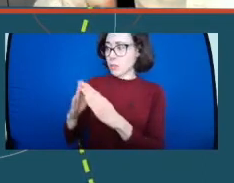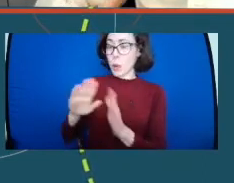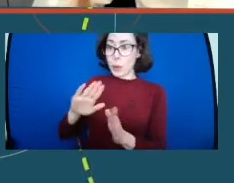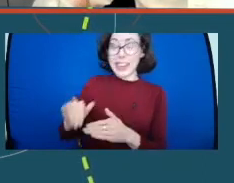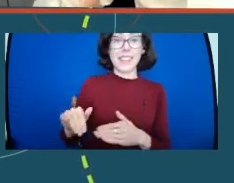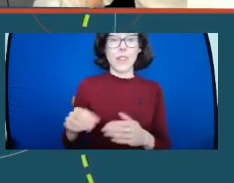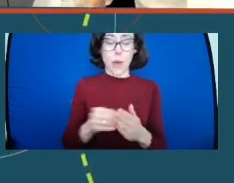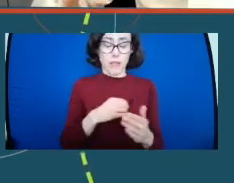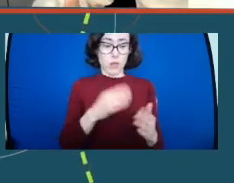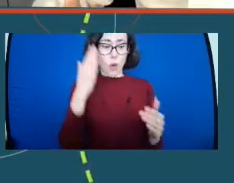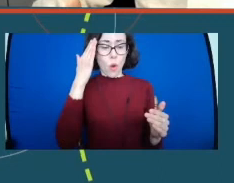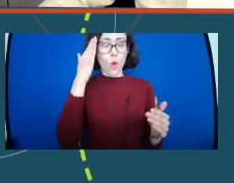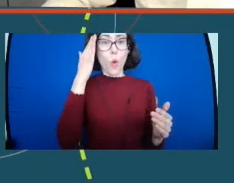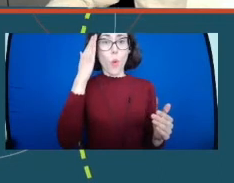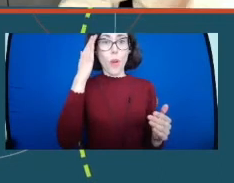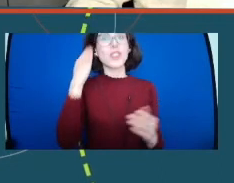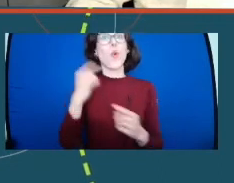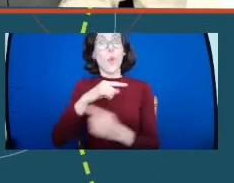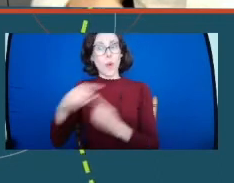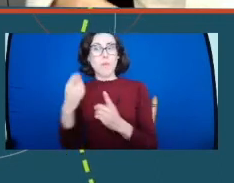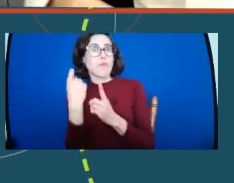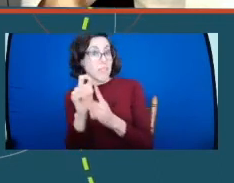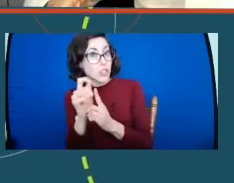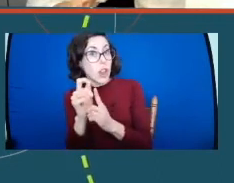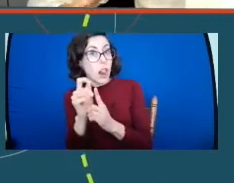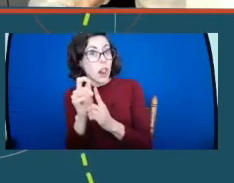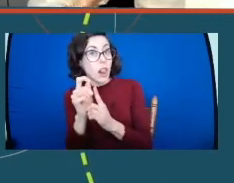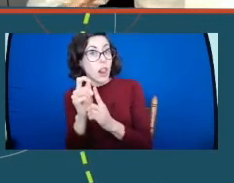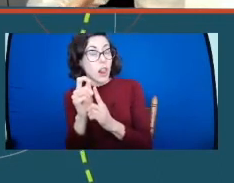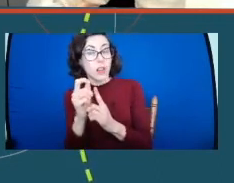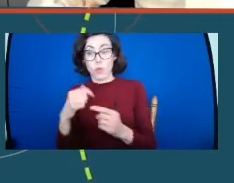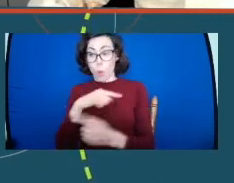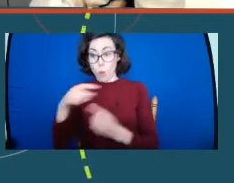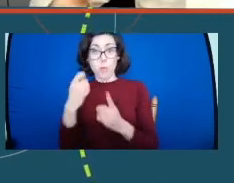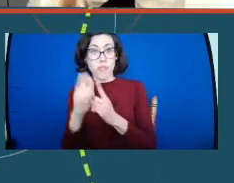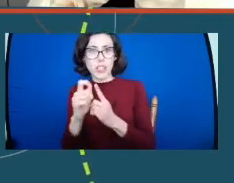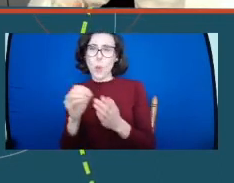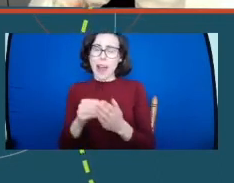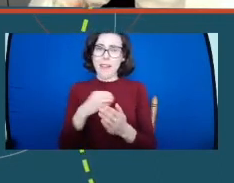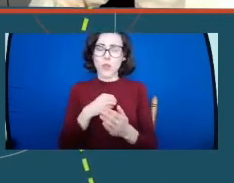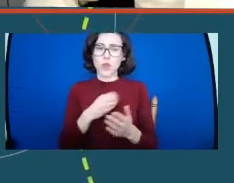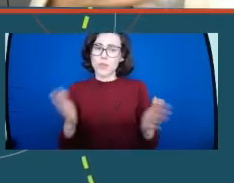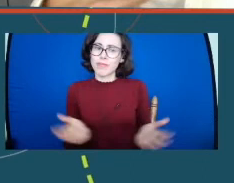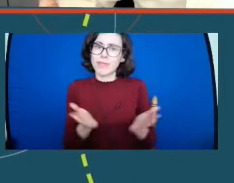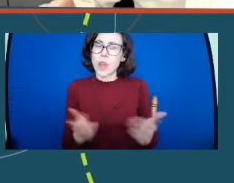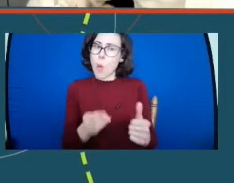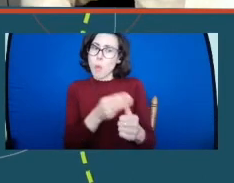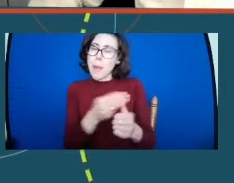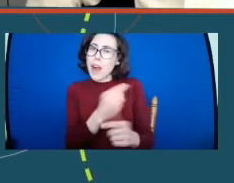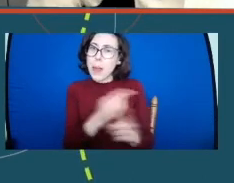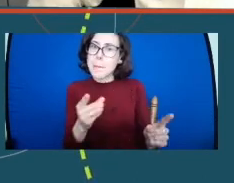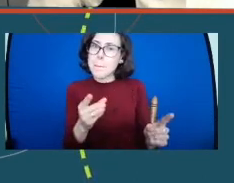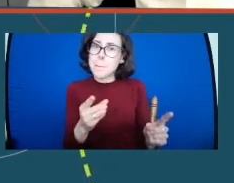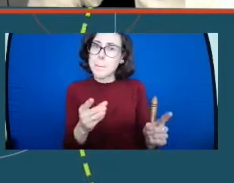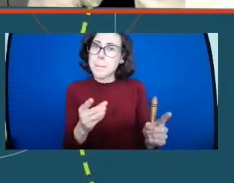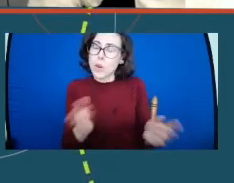us as sports exercise professionals to be able to take that warm handoff from the healthcare professional and get